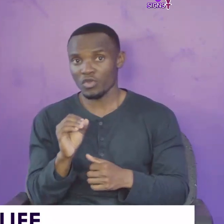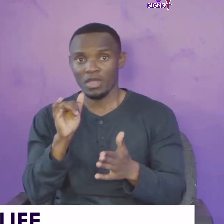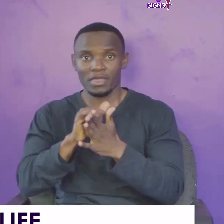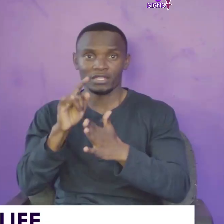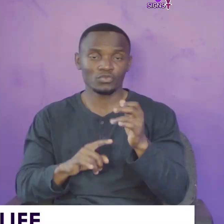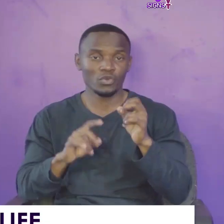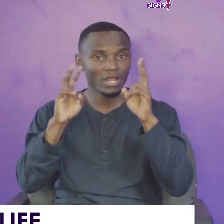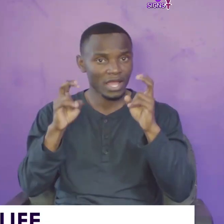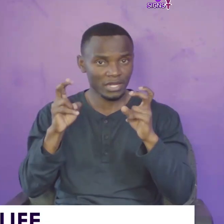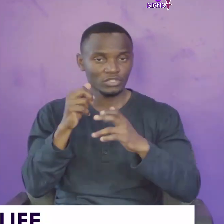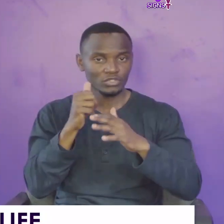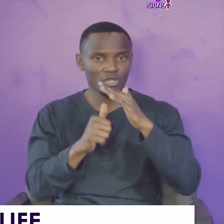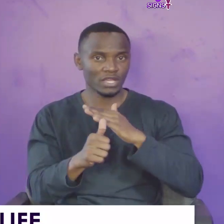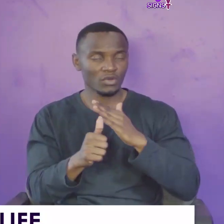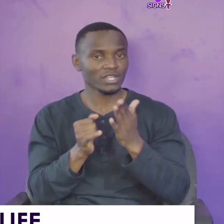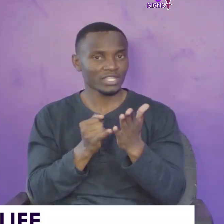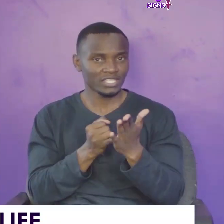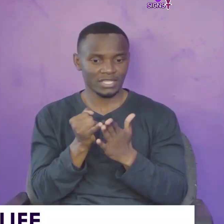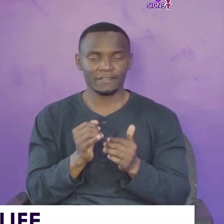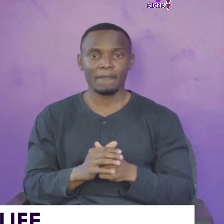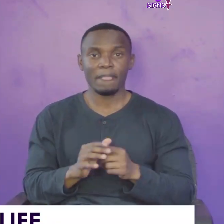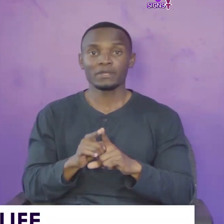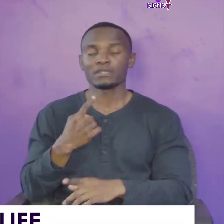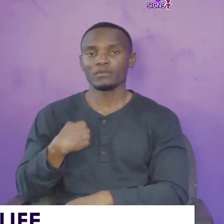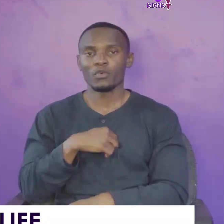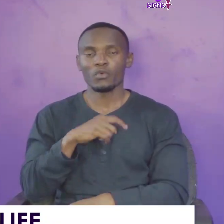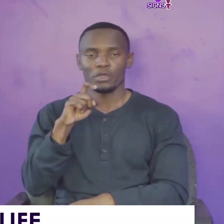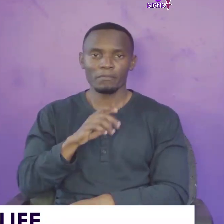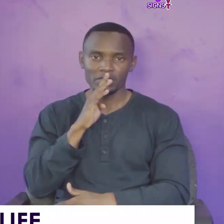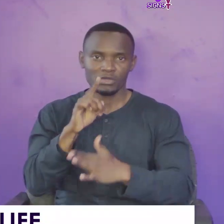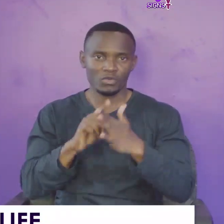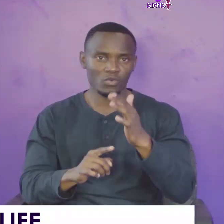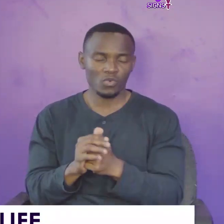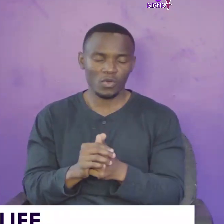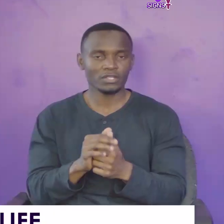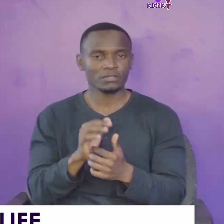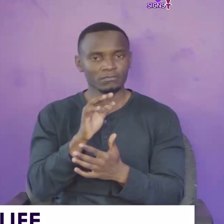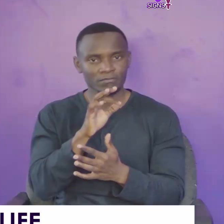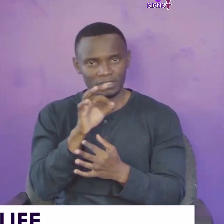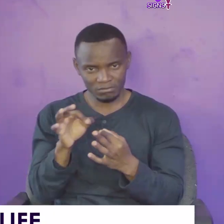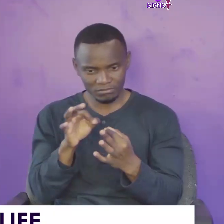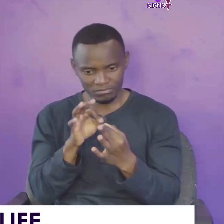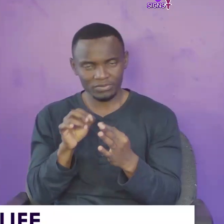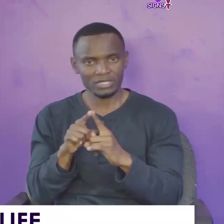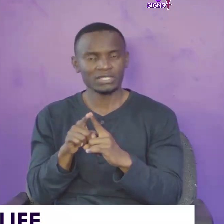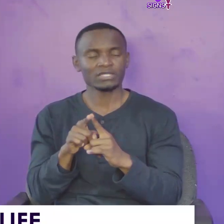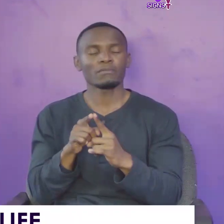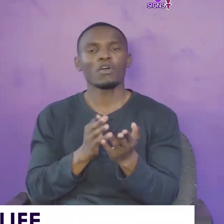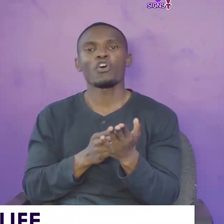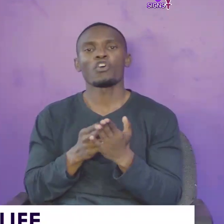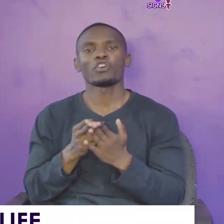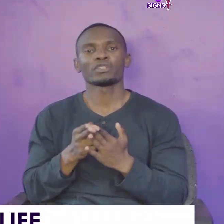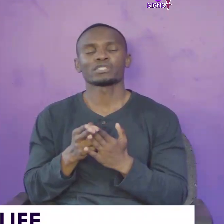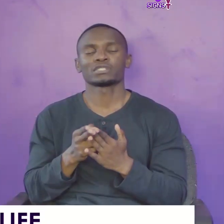issue of integrity. We have to be accurate in our communication and precise, and Okay. then we have to be as truthful, just laying down